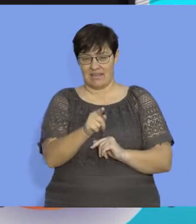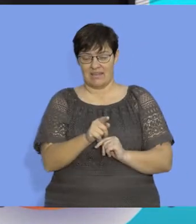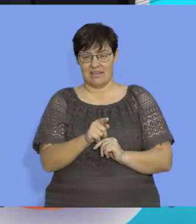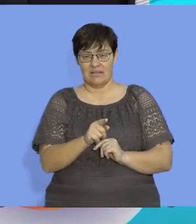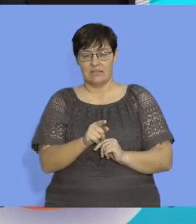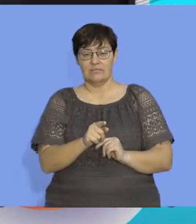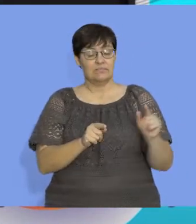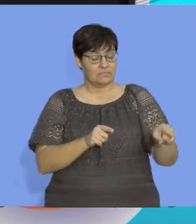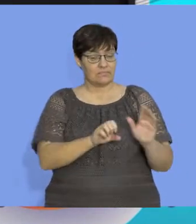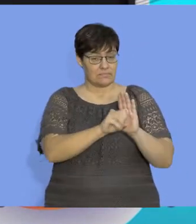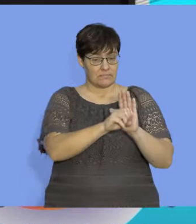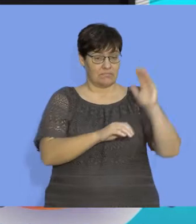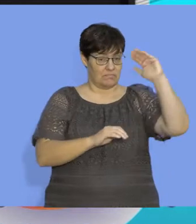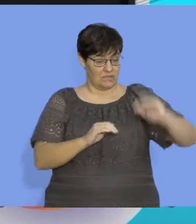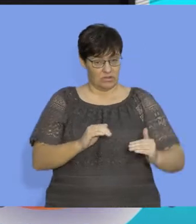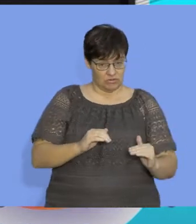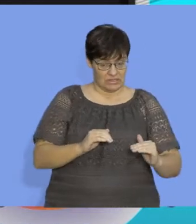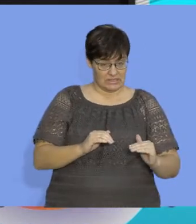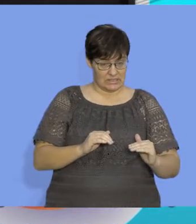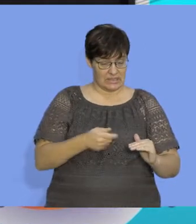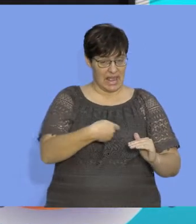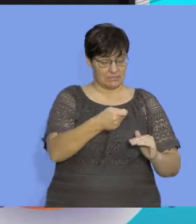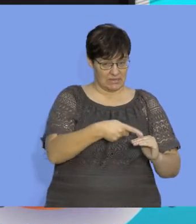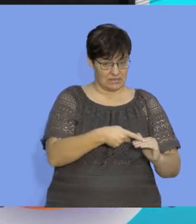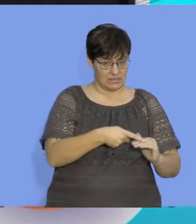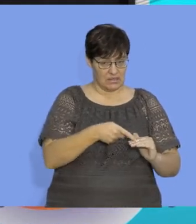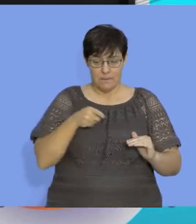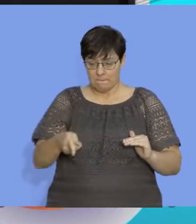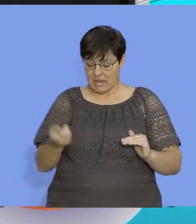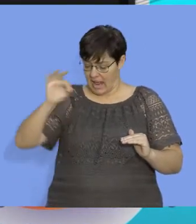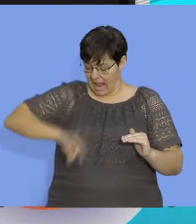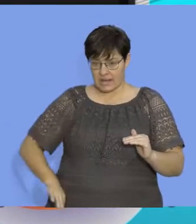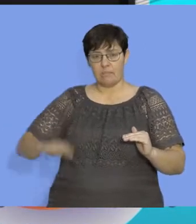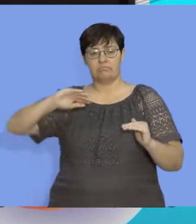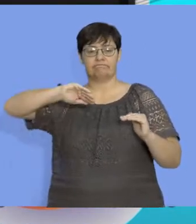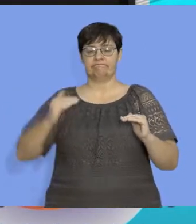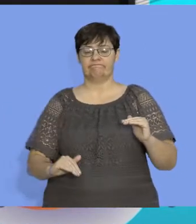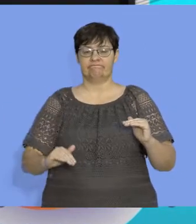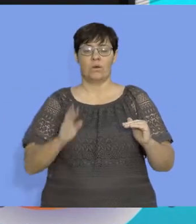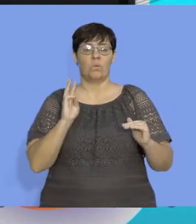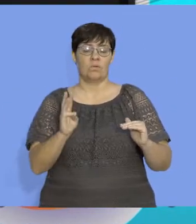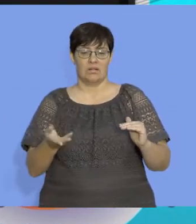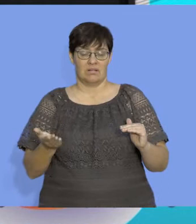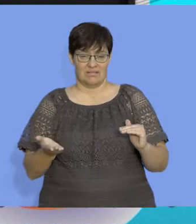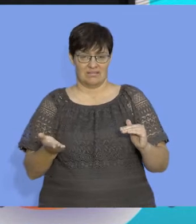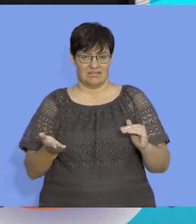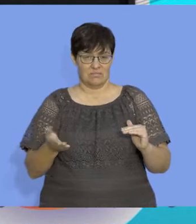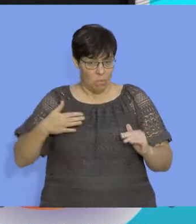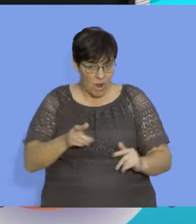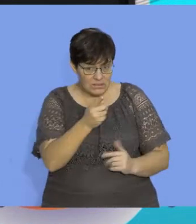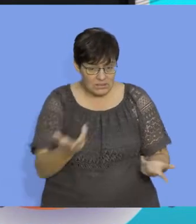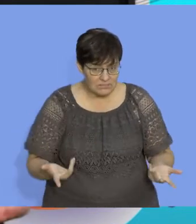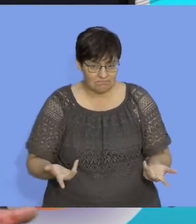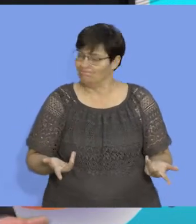that if you decrease your advertising as an expense, it will lead to a decrease in sales. And do we want